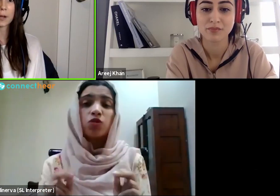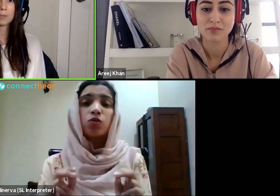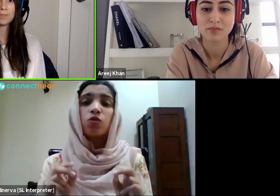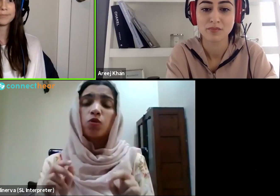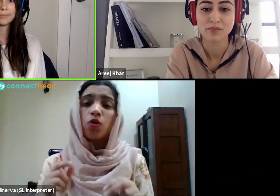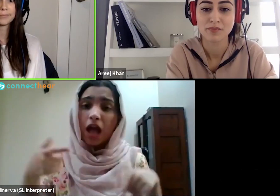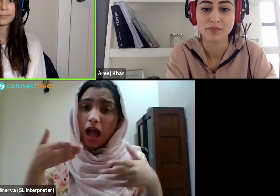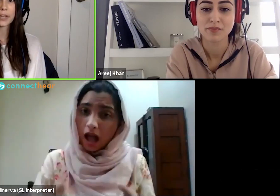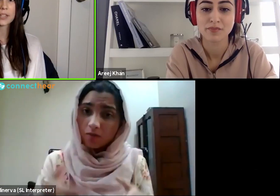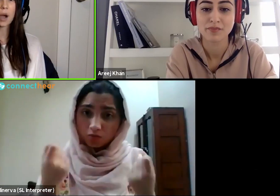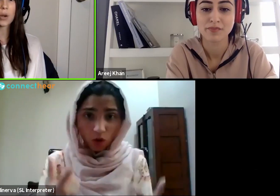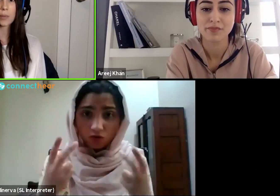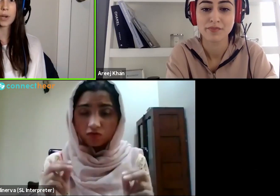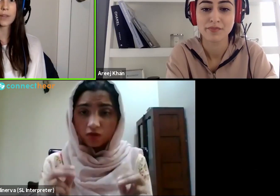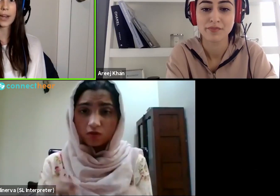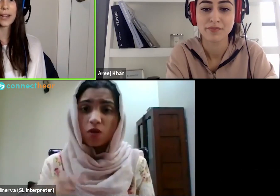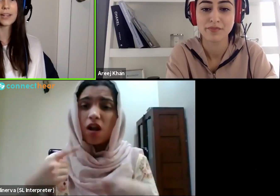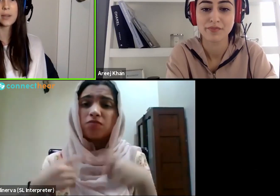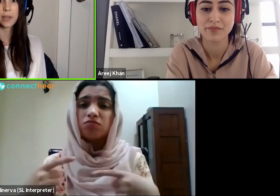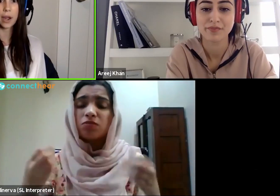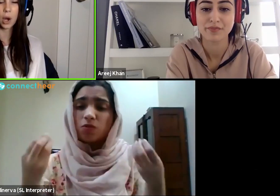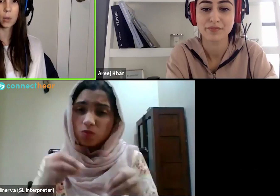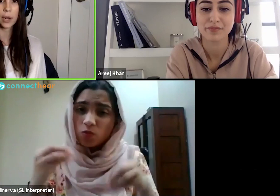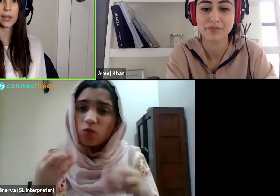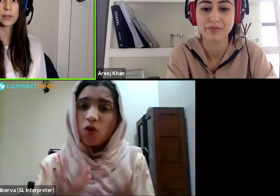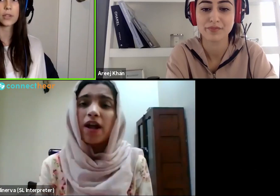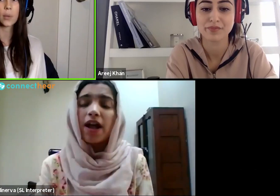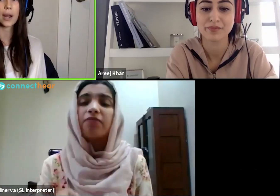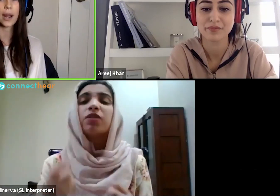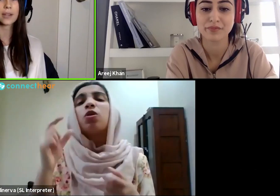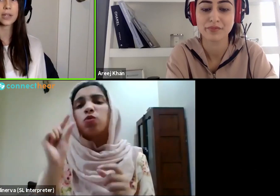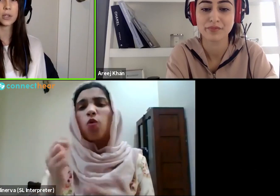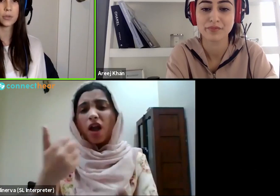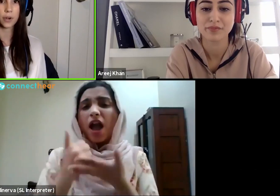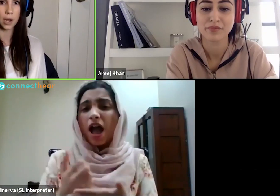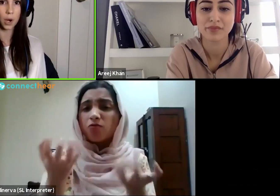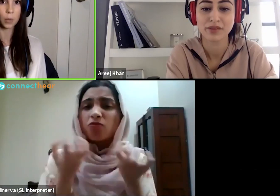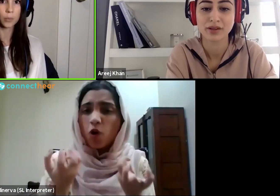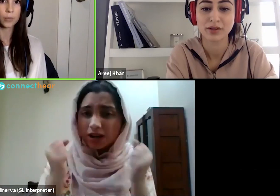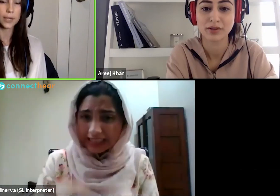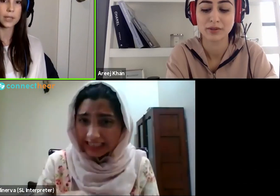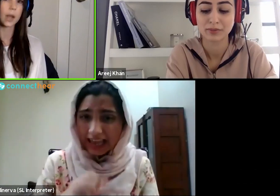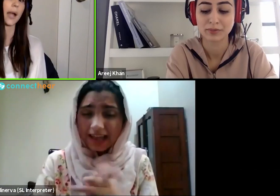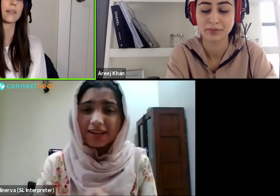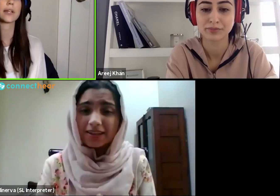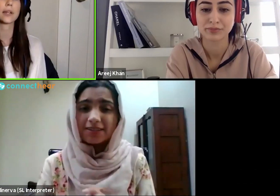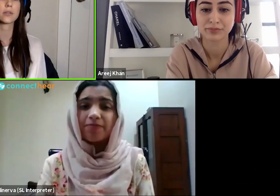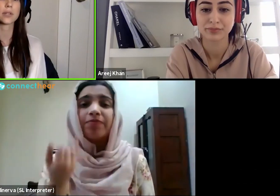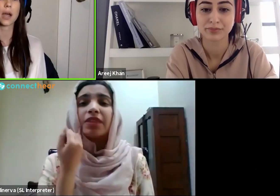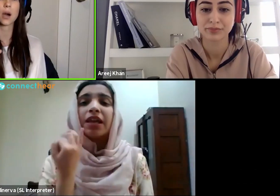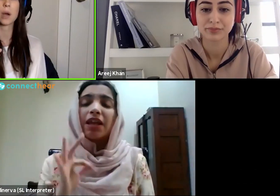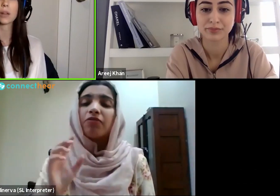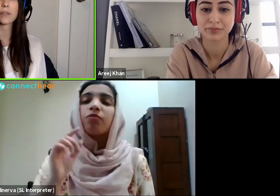that it's not always to be perfect and I need some of that help. And so when I'm asking you for help, it's not a bad thing.